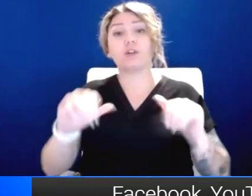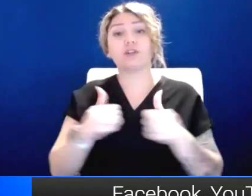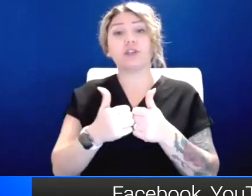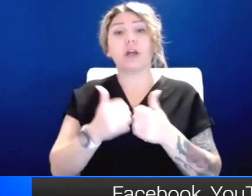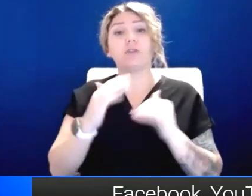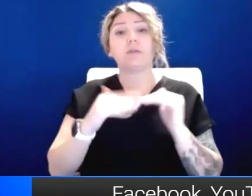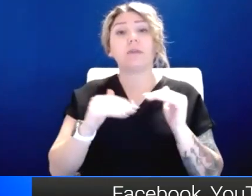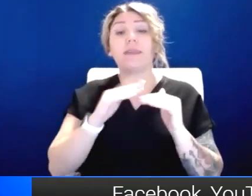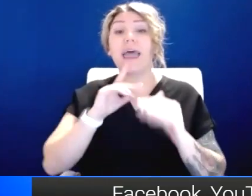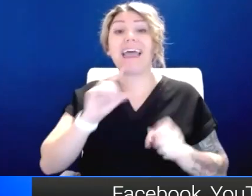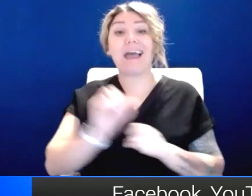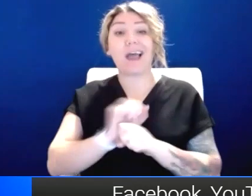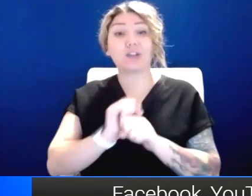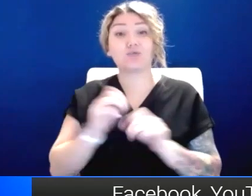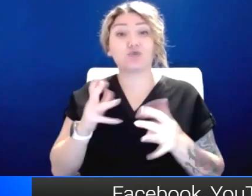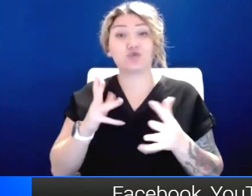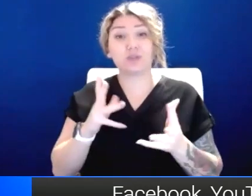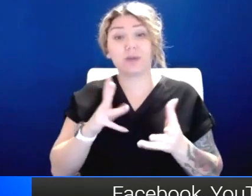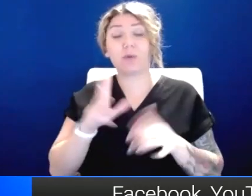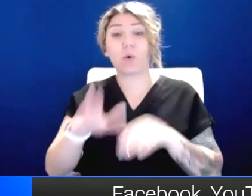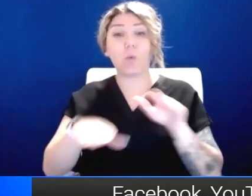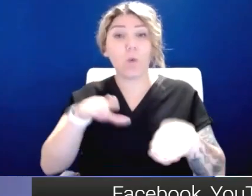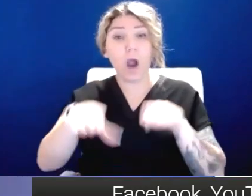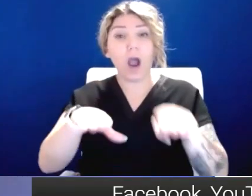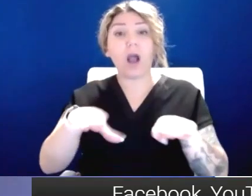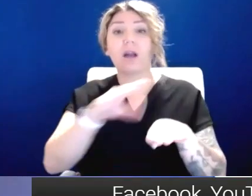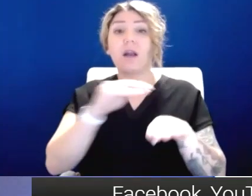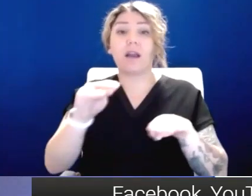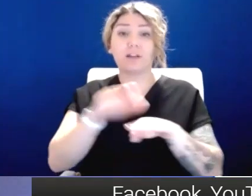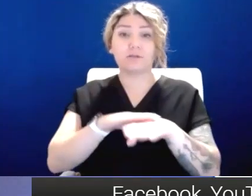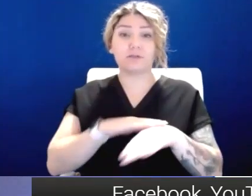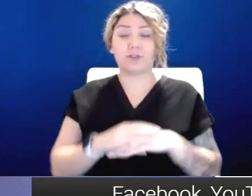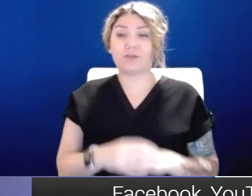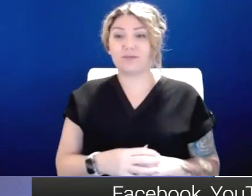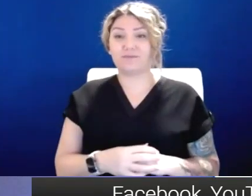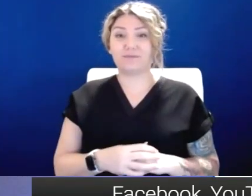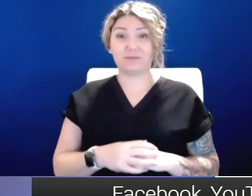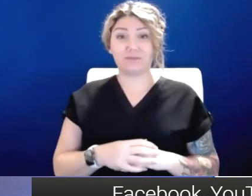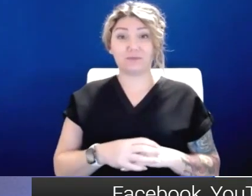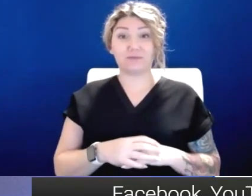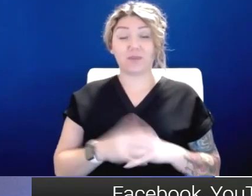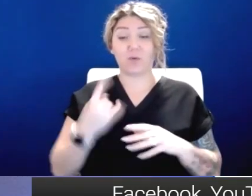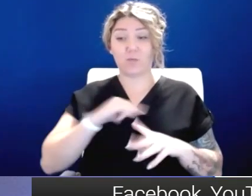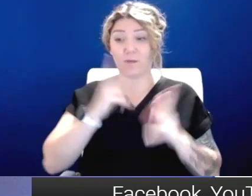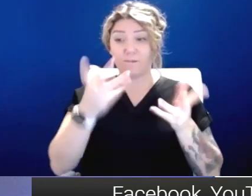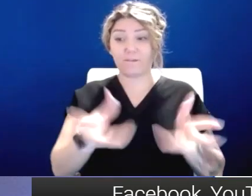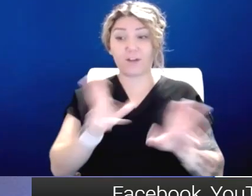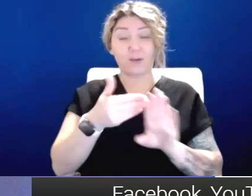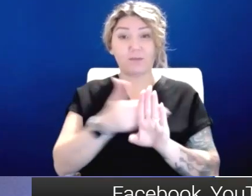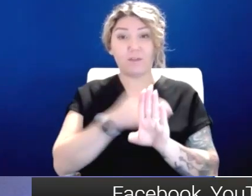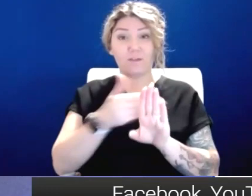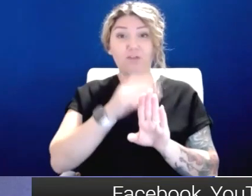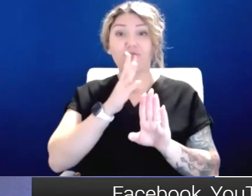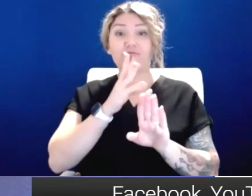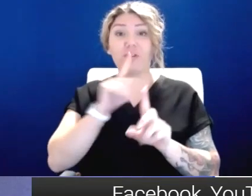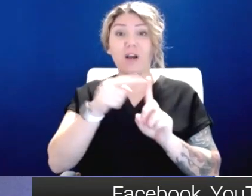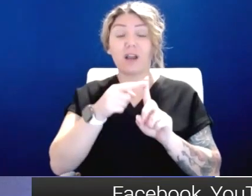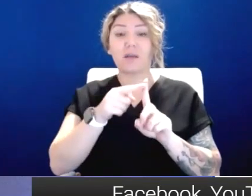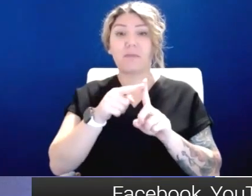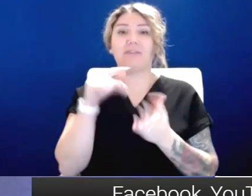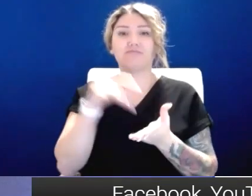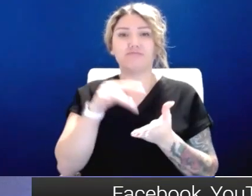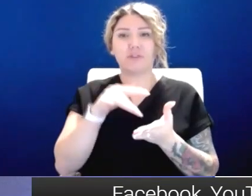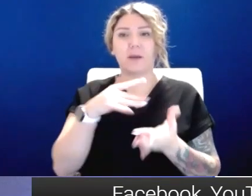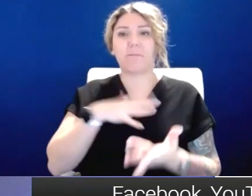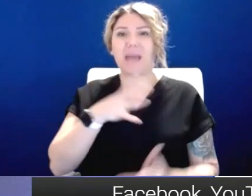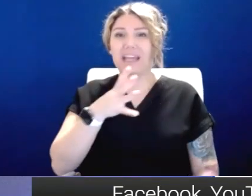tremor, the walking, and slowness. So we're going to wrap up here, but I don't want to do that before we talk about trials. Dr. Pahwa, my grandmother had